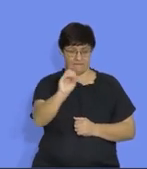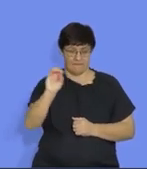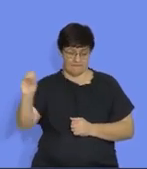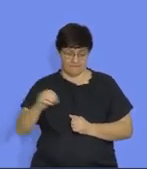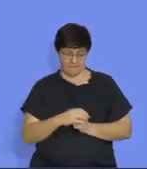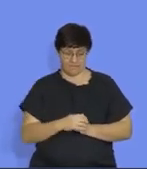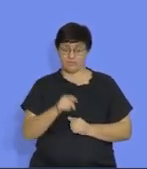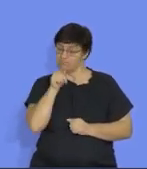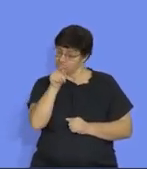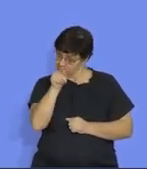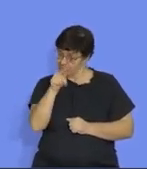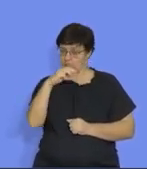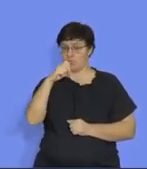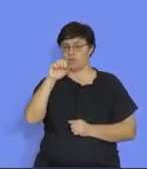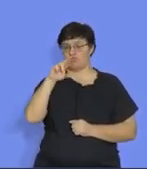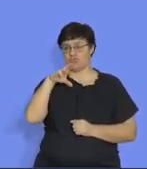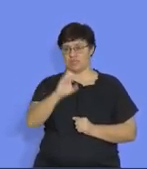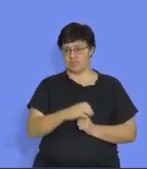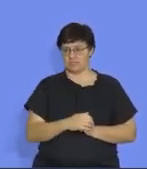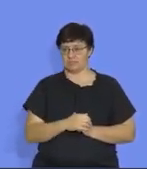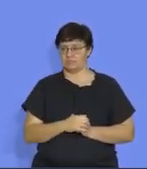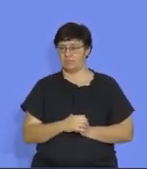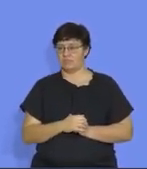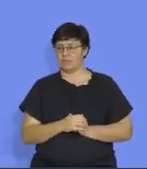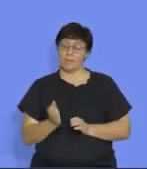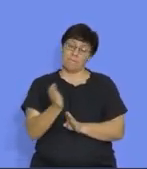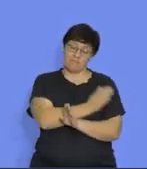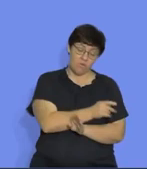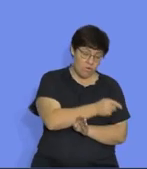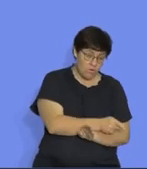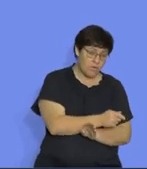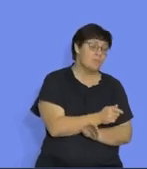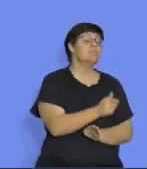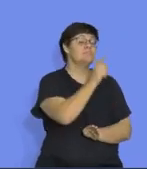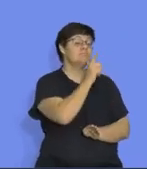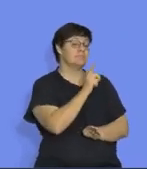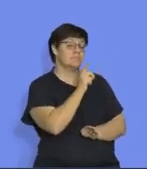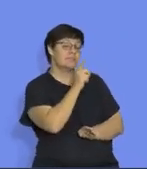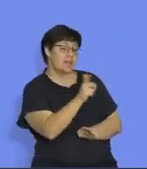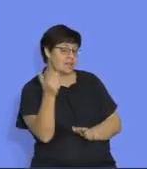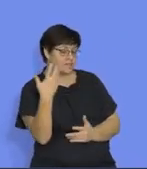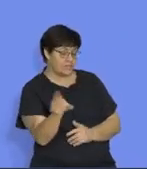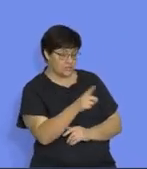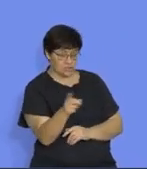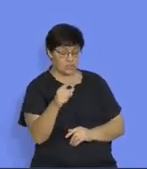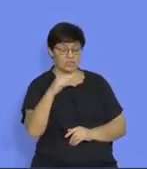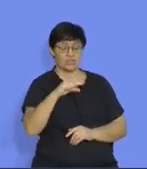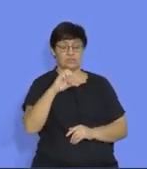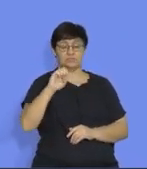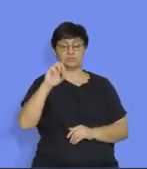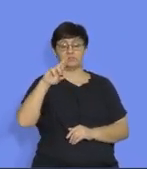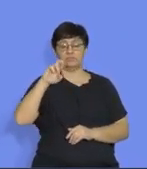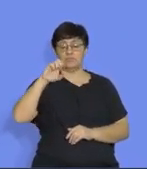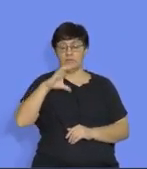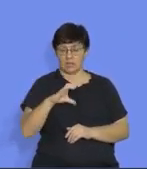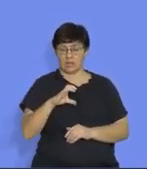is a geometric sequence. On the slide before, I mentioned to you guys that we know that the geometric